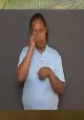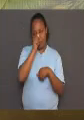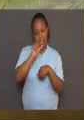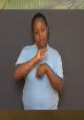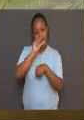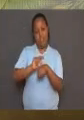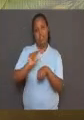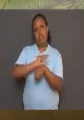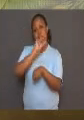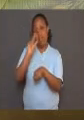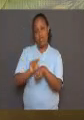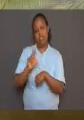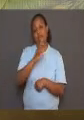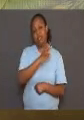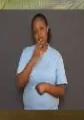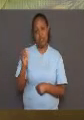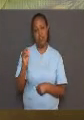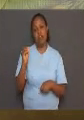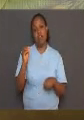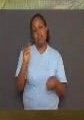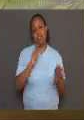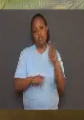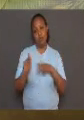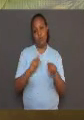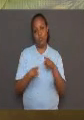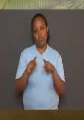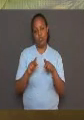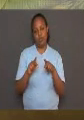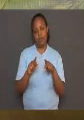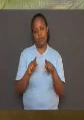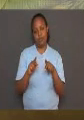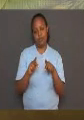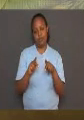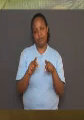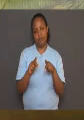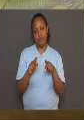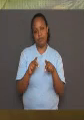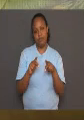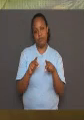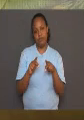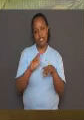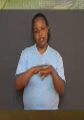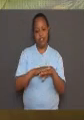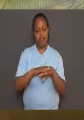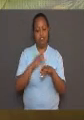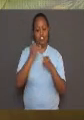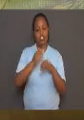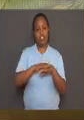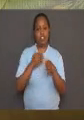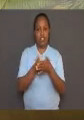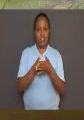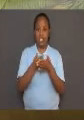the nations, nationalities, and peoples of Ethiopia. We